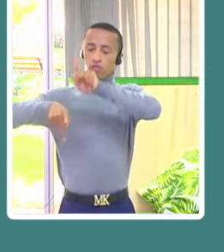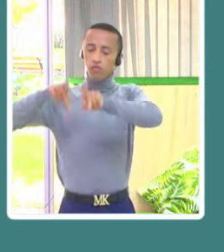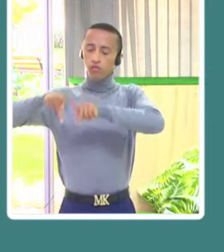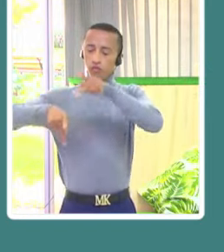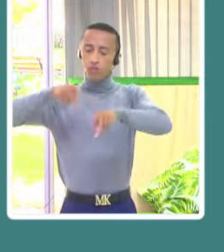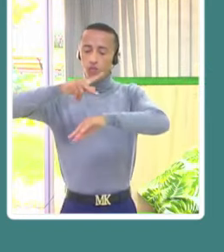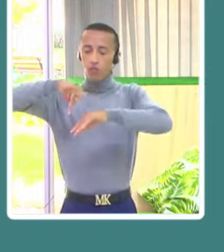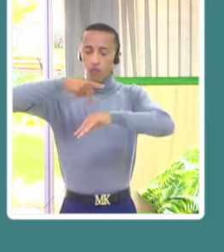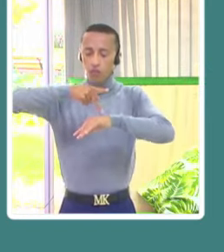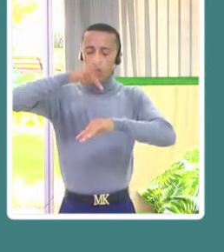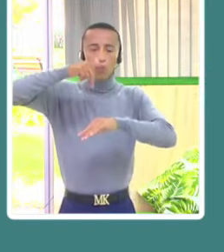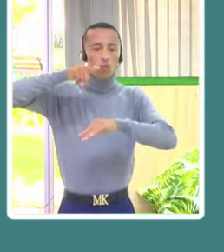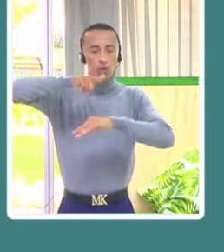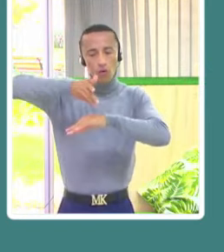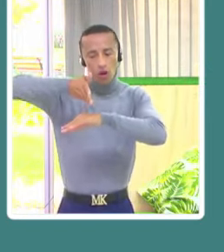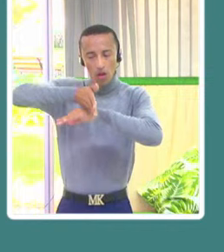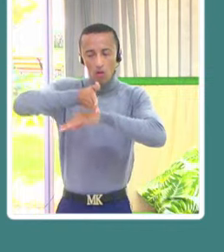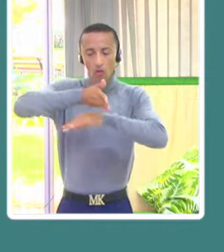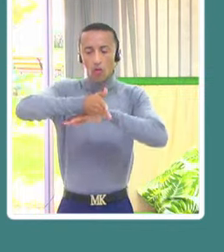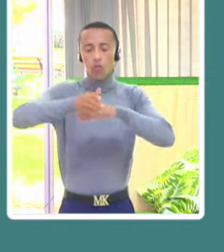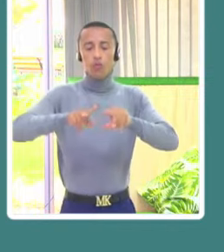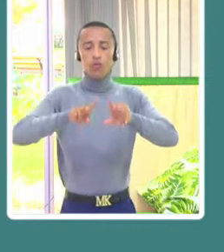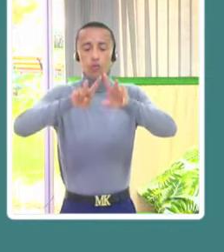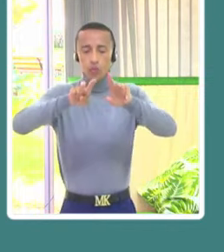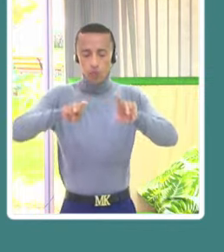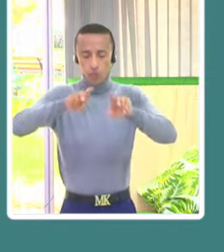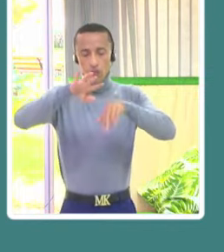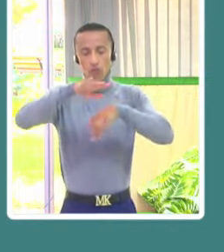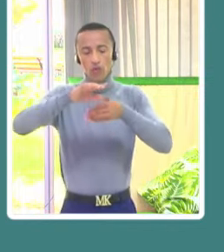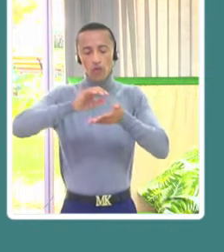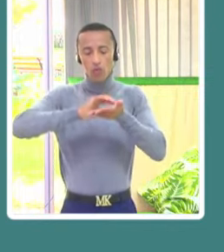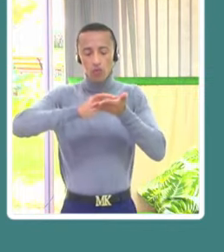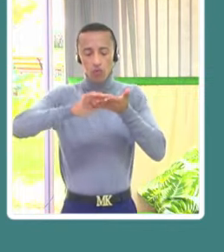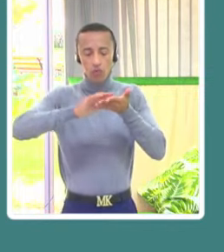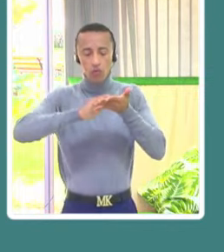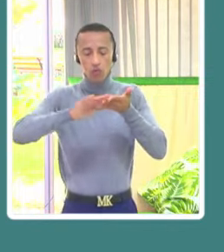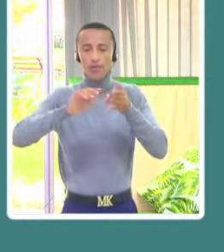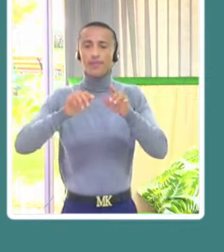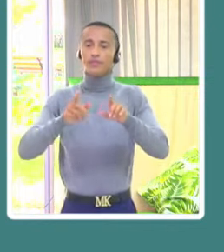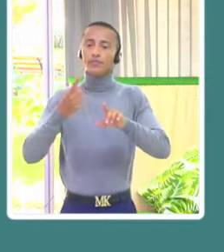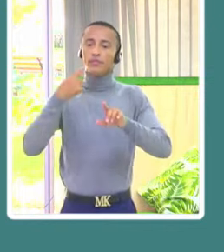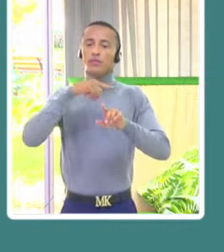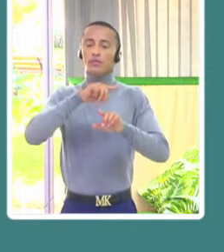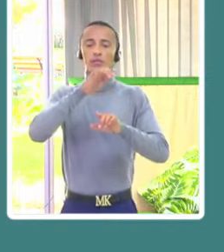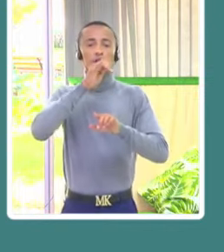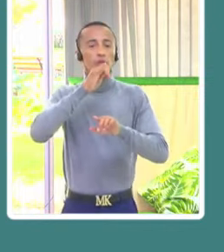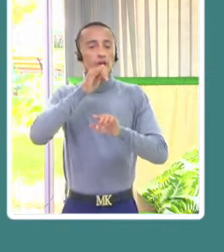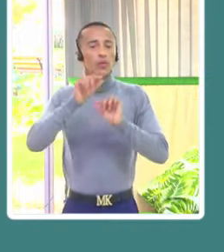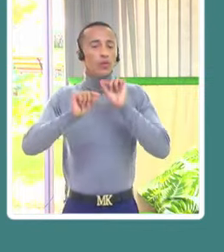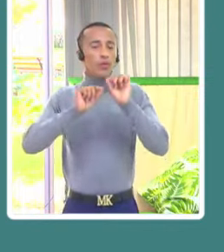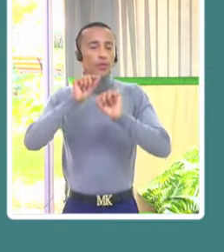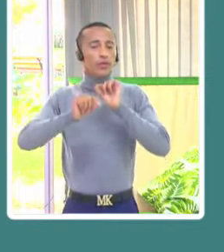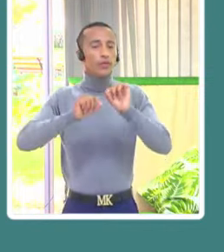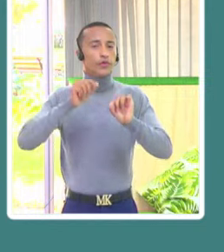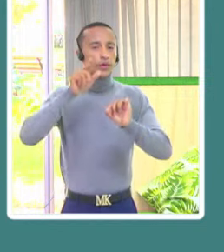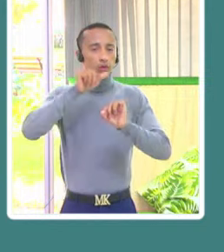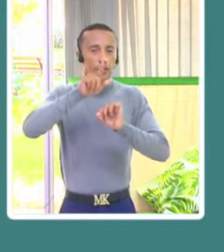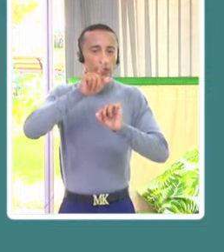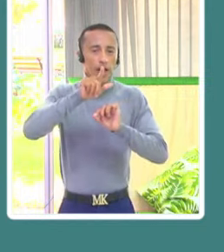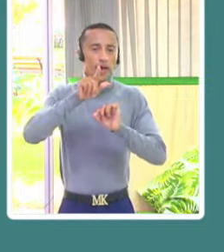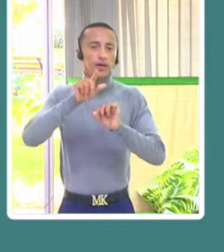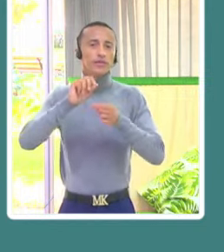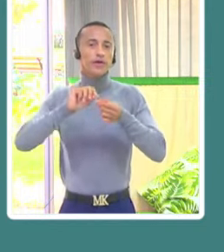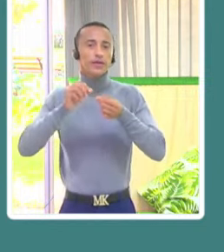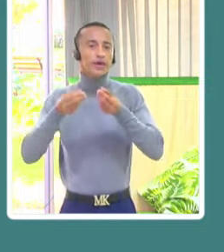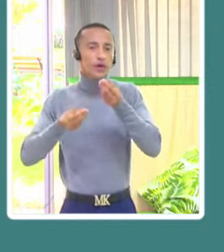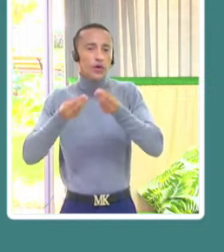the explanation is, what can you do with the physical? For example, in inequality, you can use big data. You can run